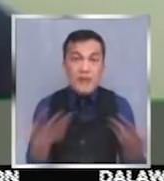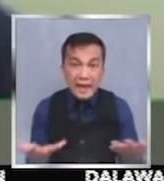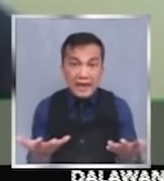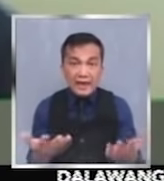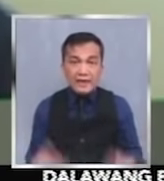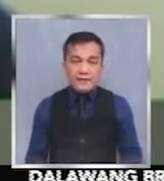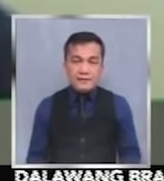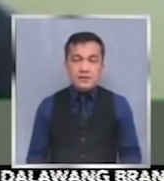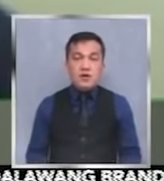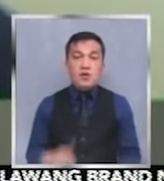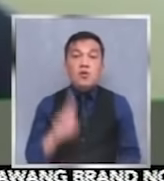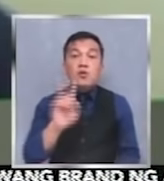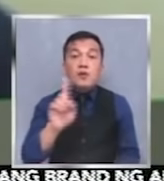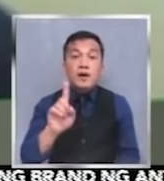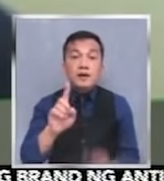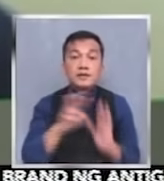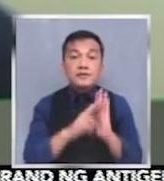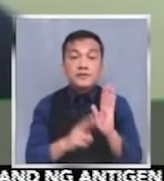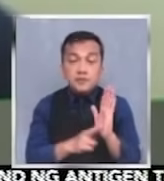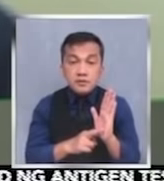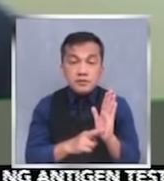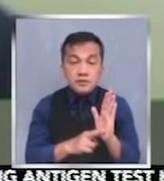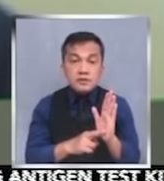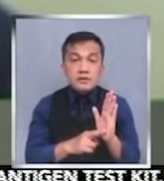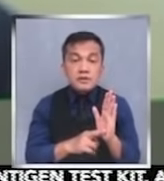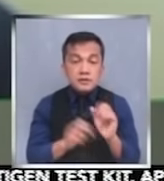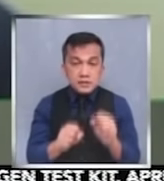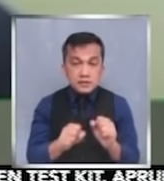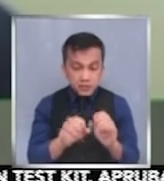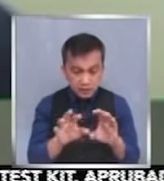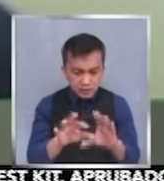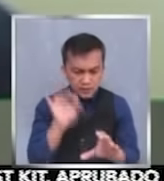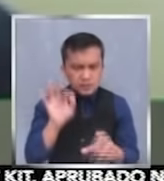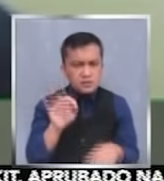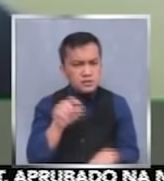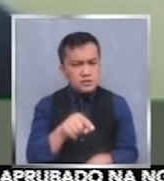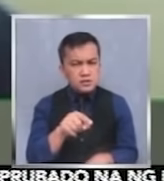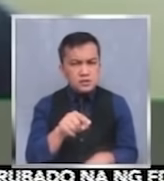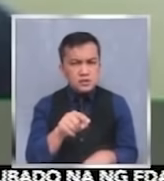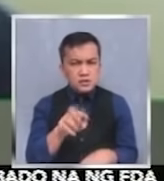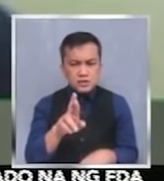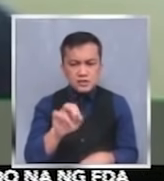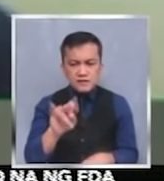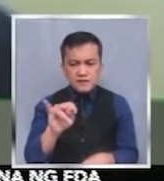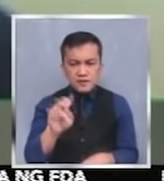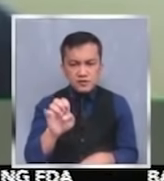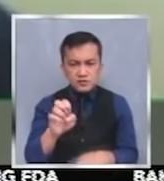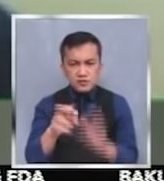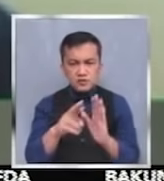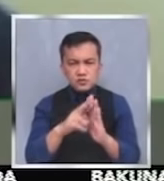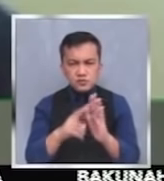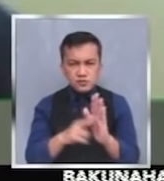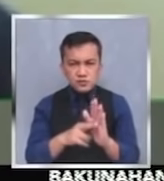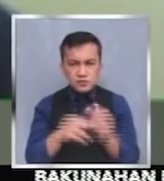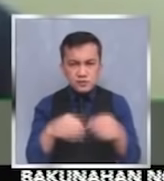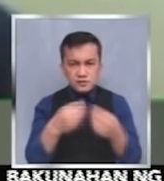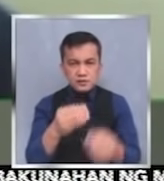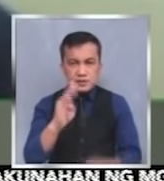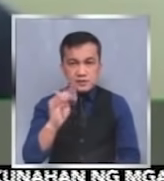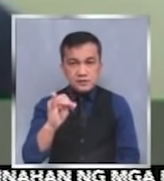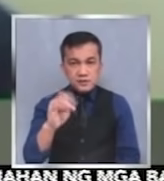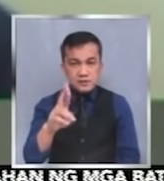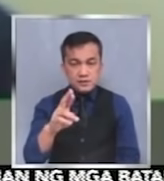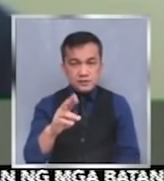is can actually be found in revenue regulations issued by the BIR, which state very